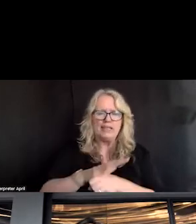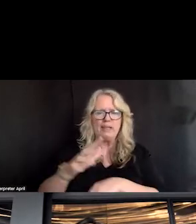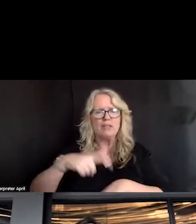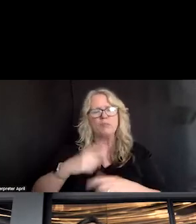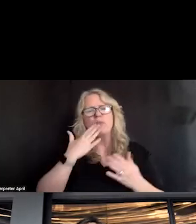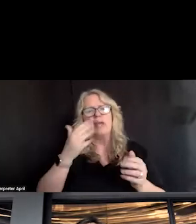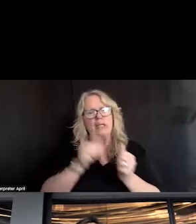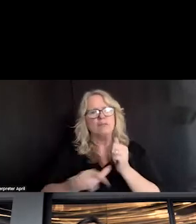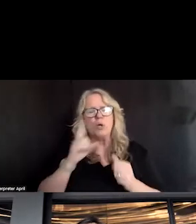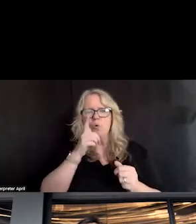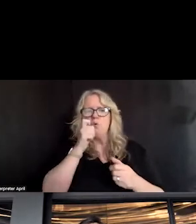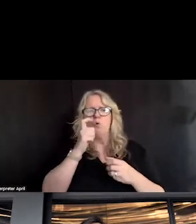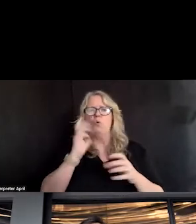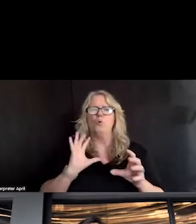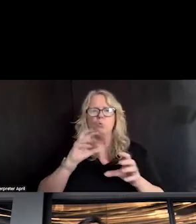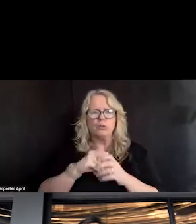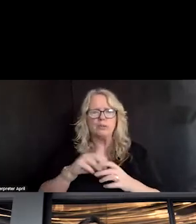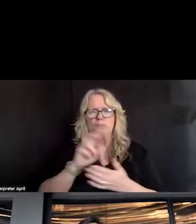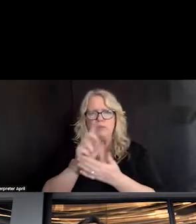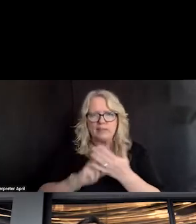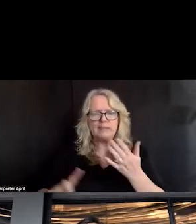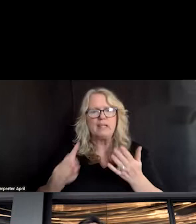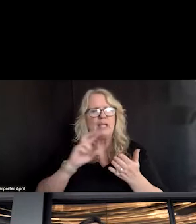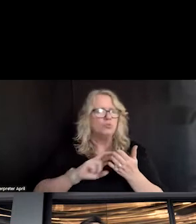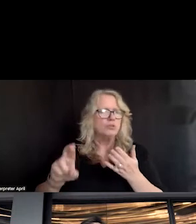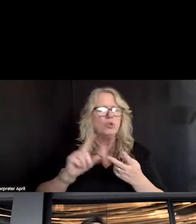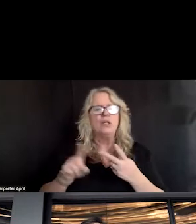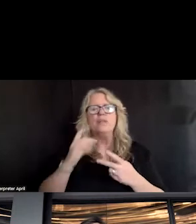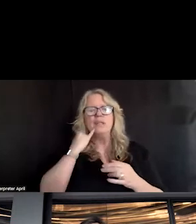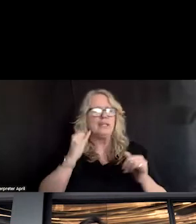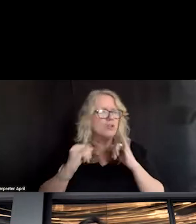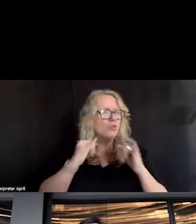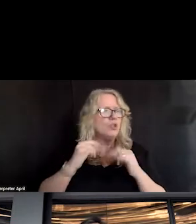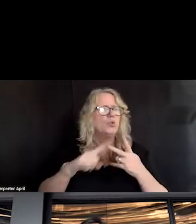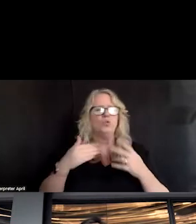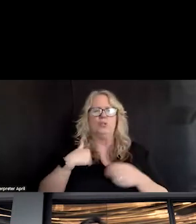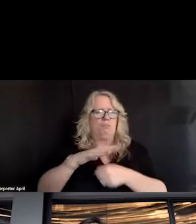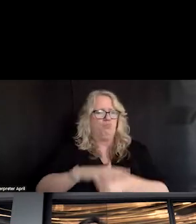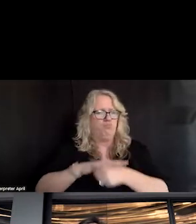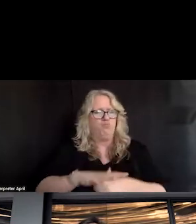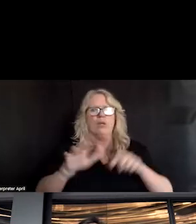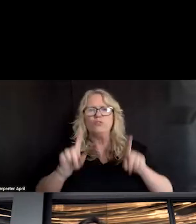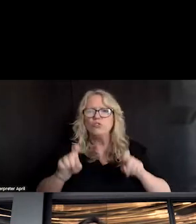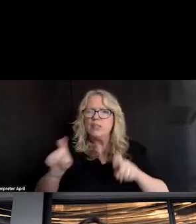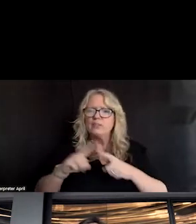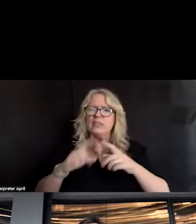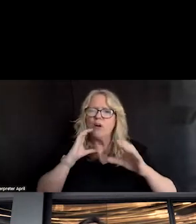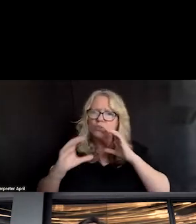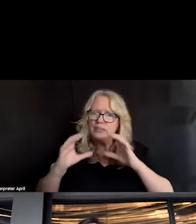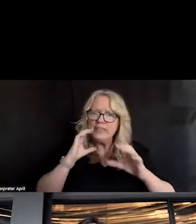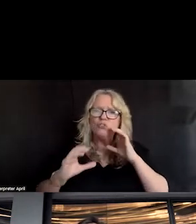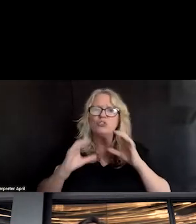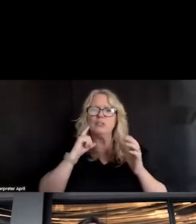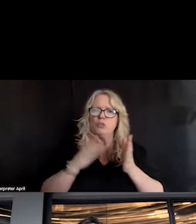everyone, but who participated in the design research, the user interviews, pressure testing conversations of